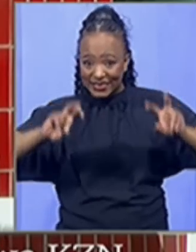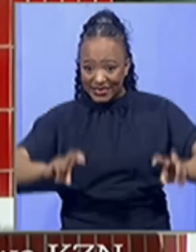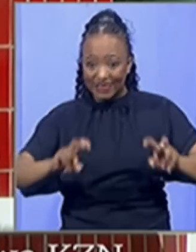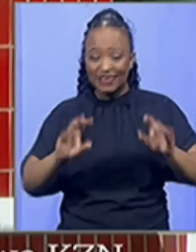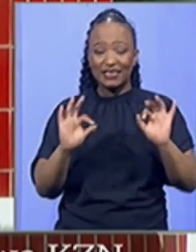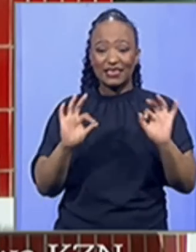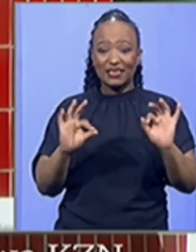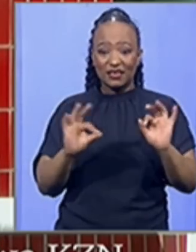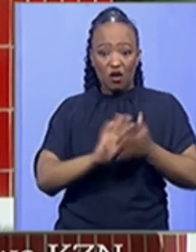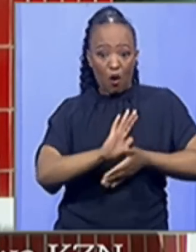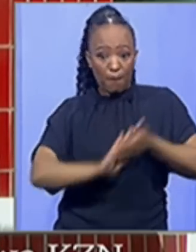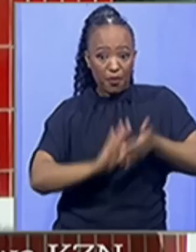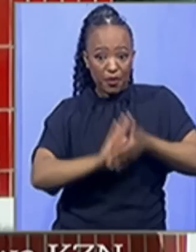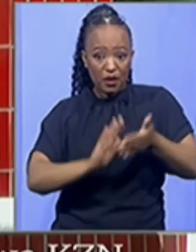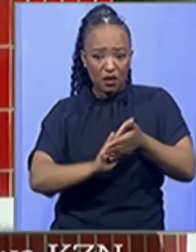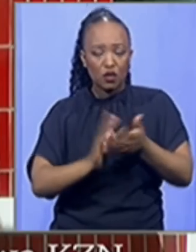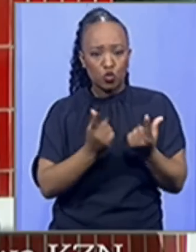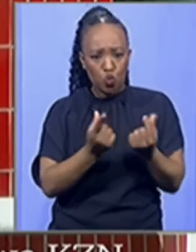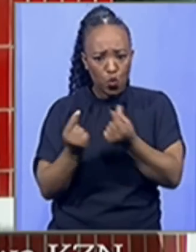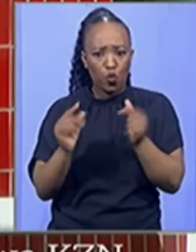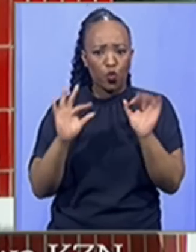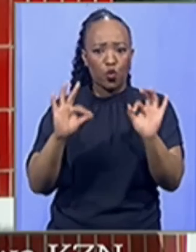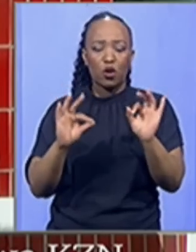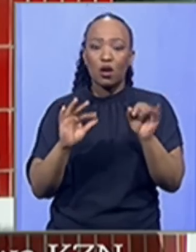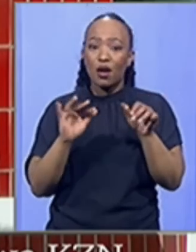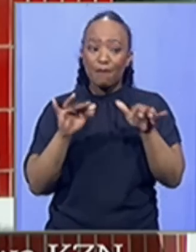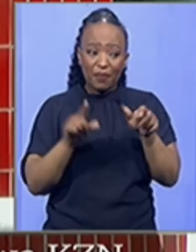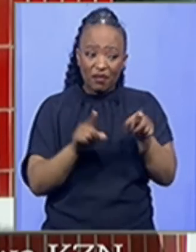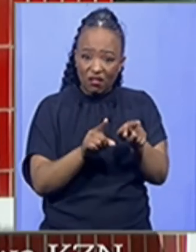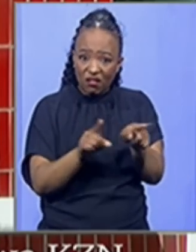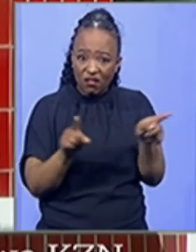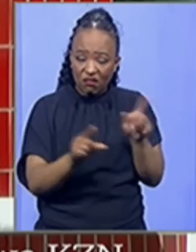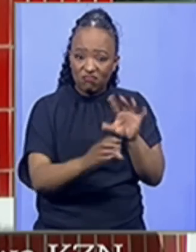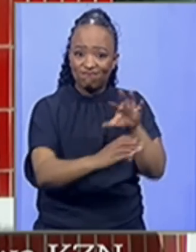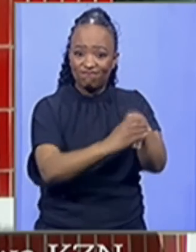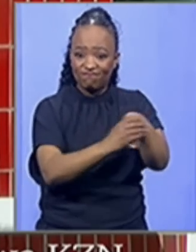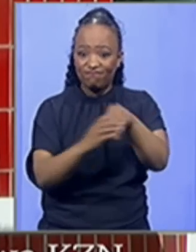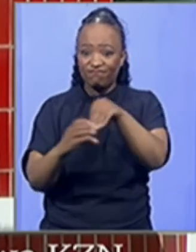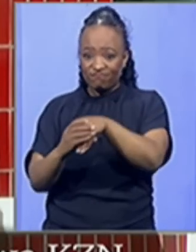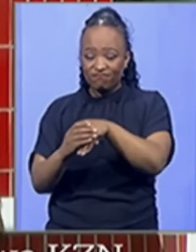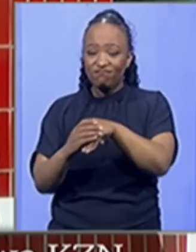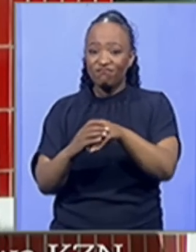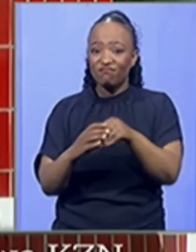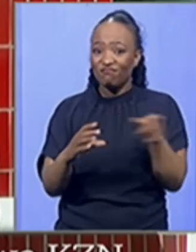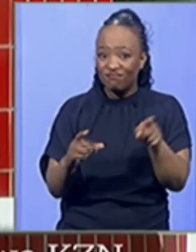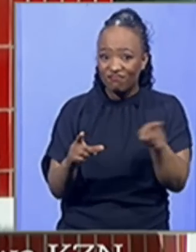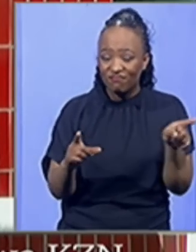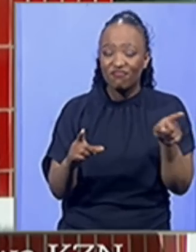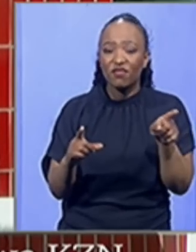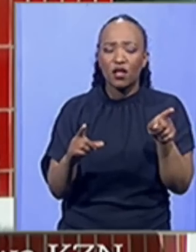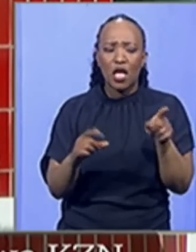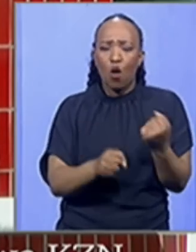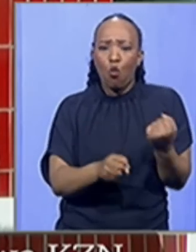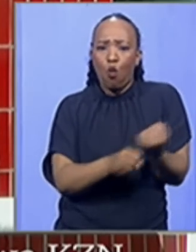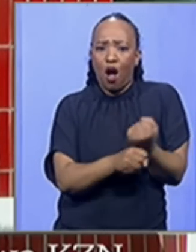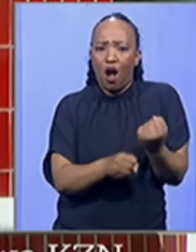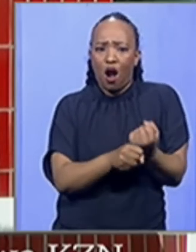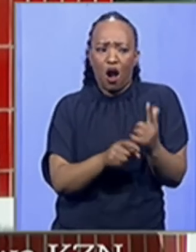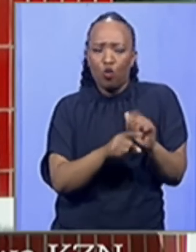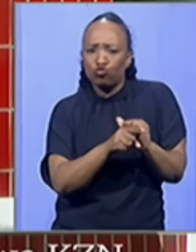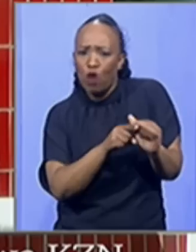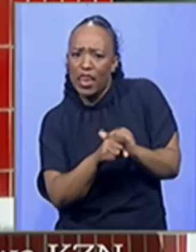carried successfully, so that those who are found operating or carrying